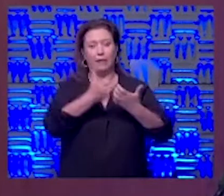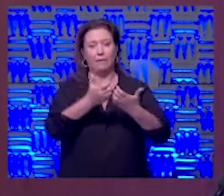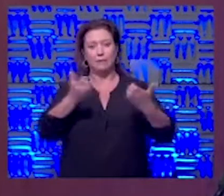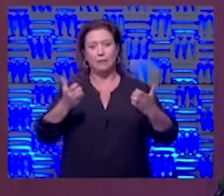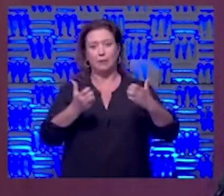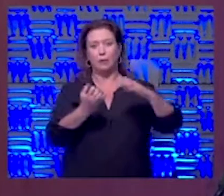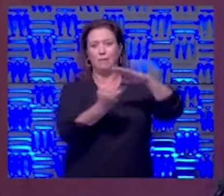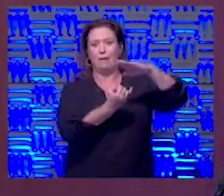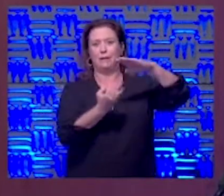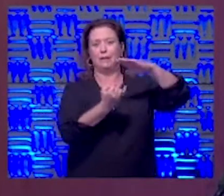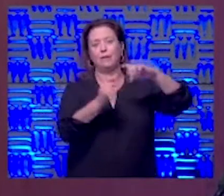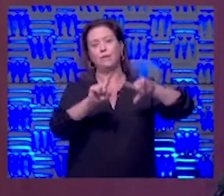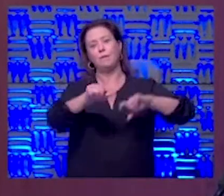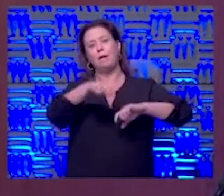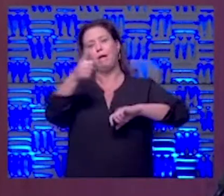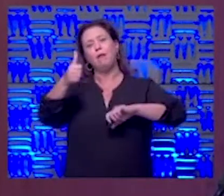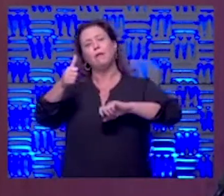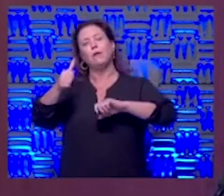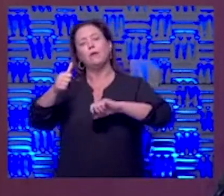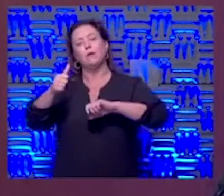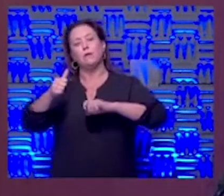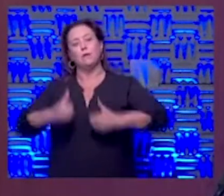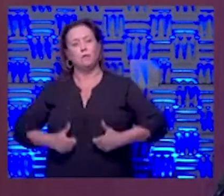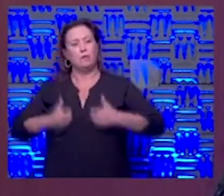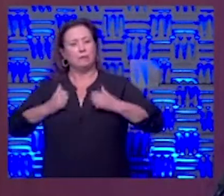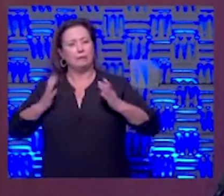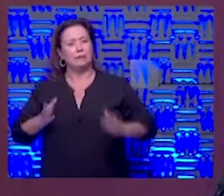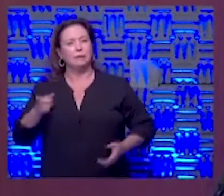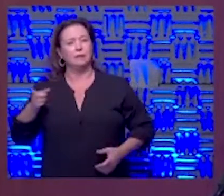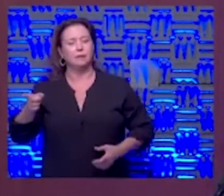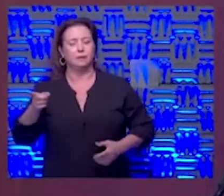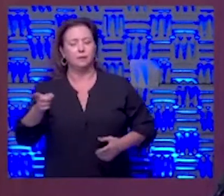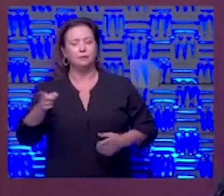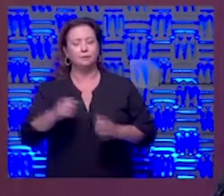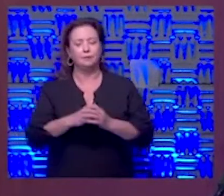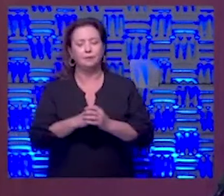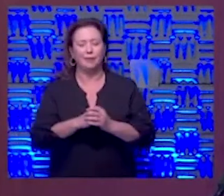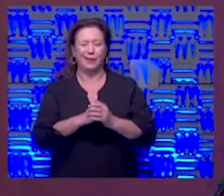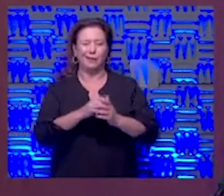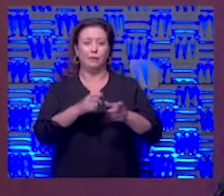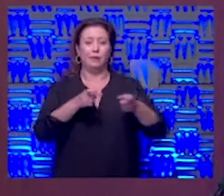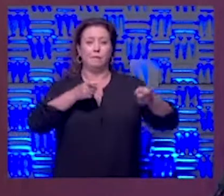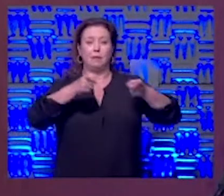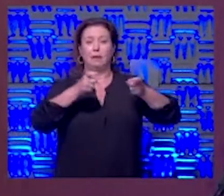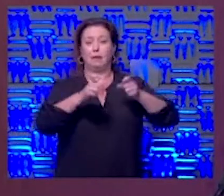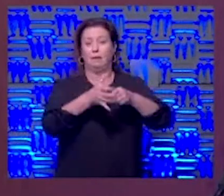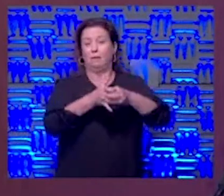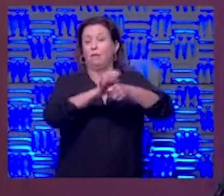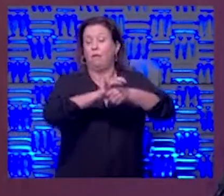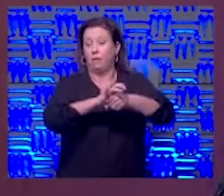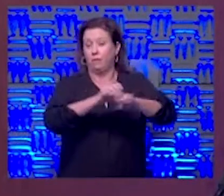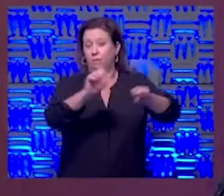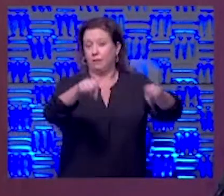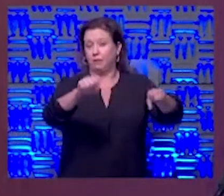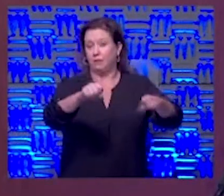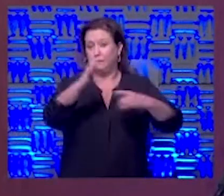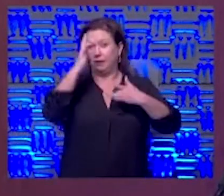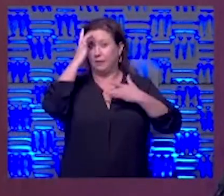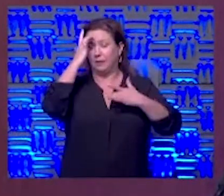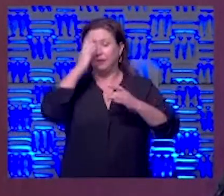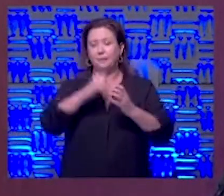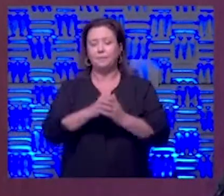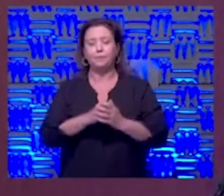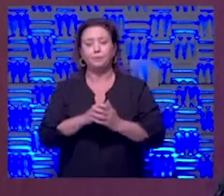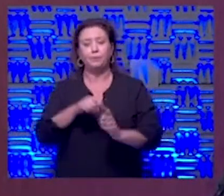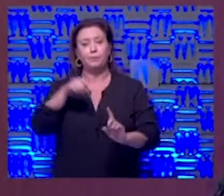and contain any COVID that may be new. There's some, to your